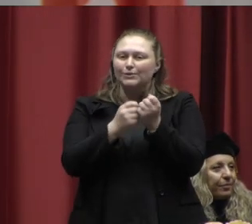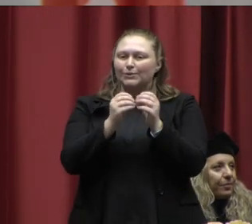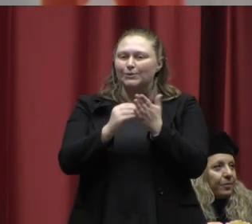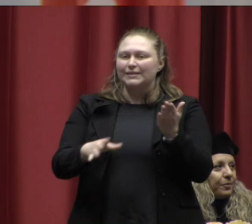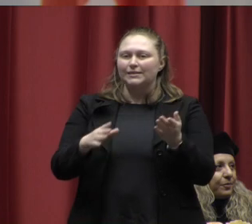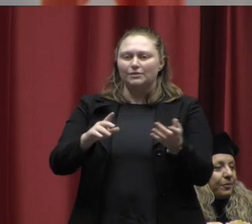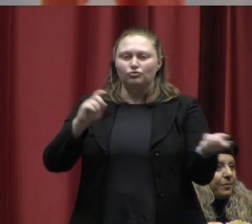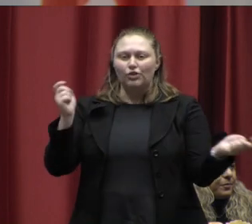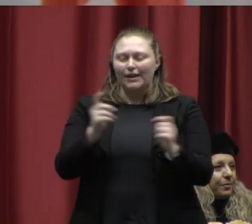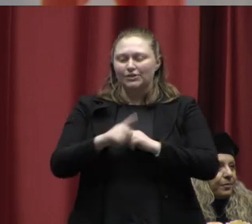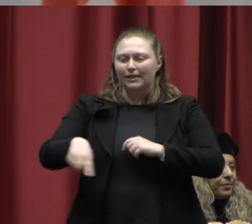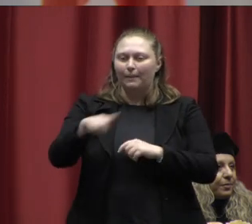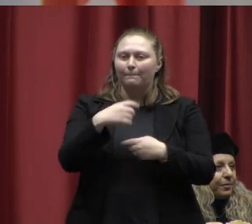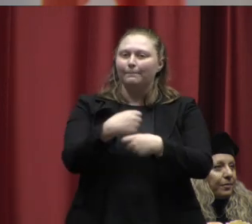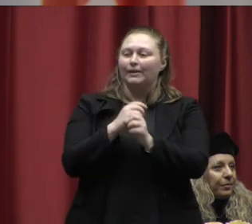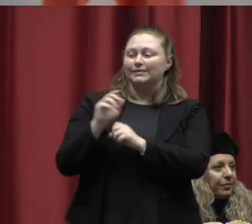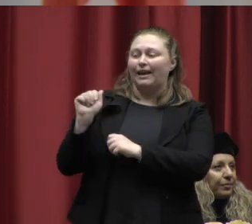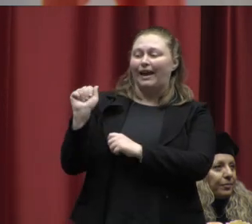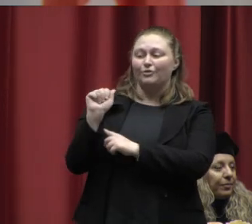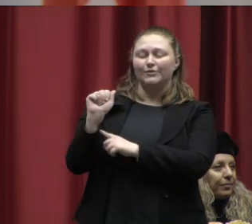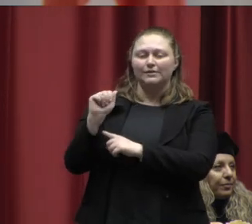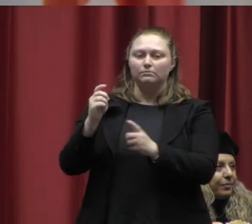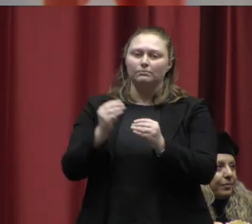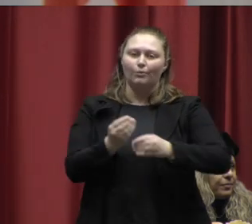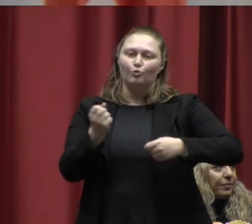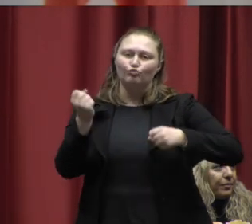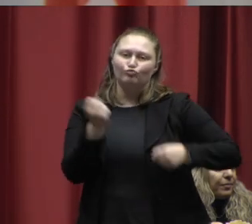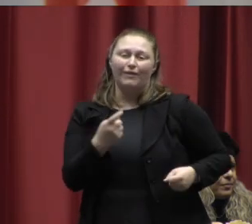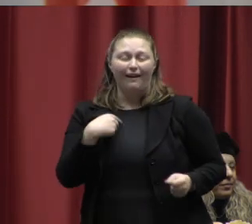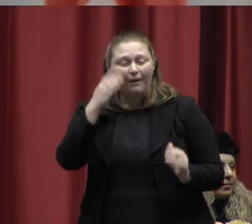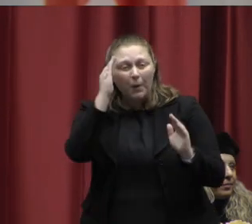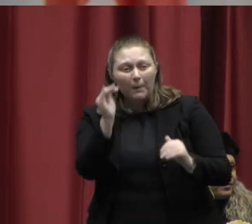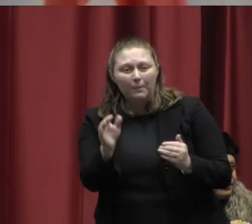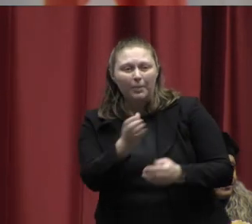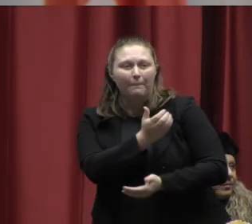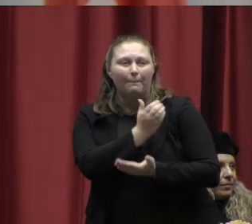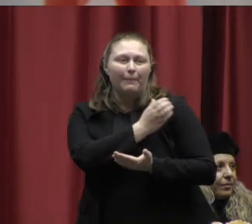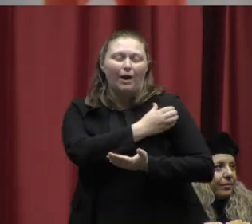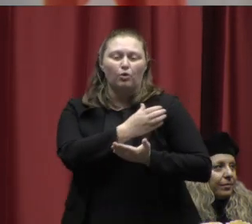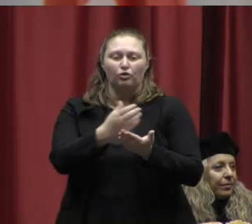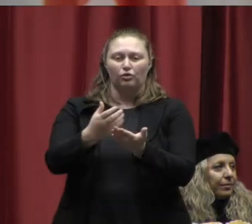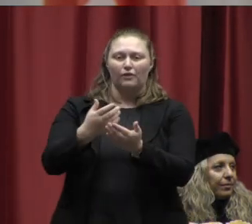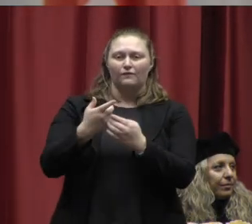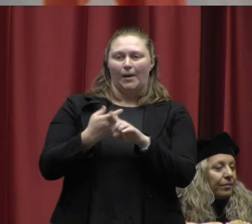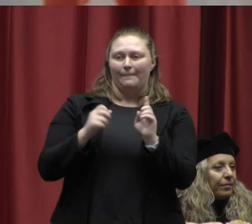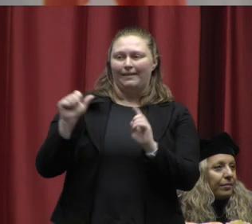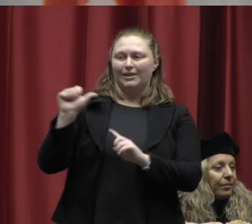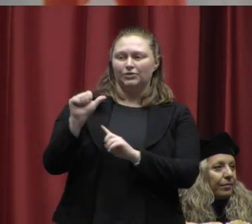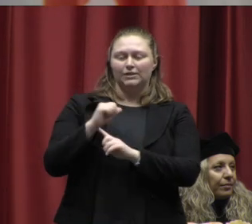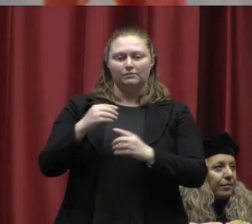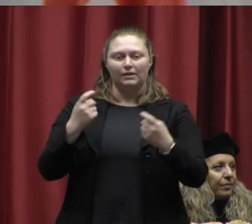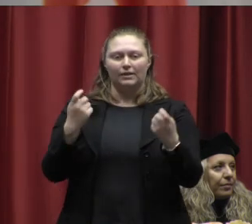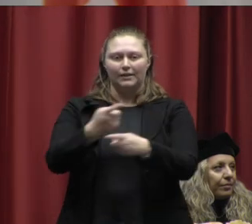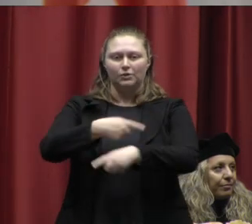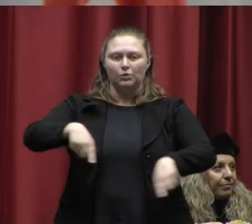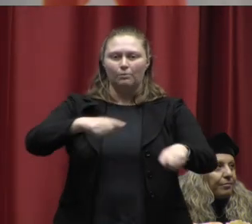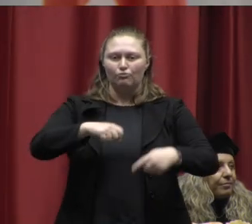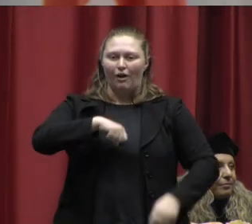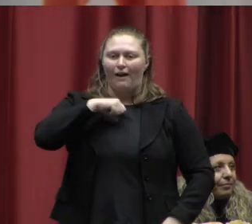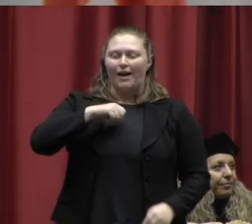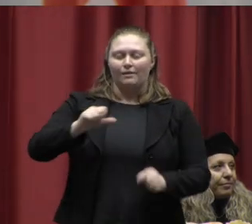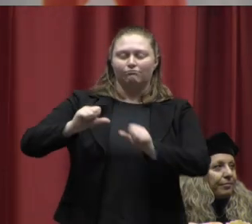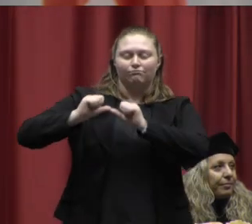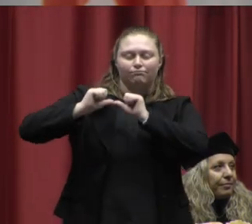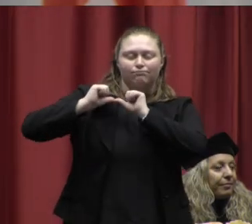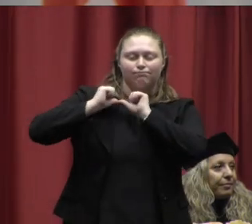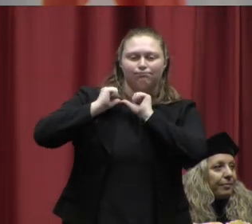Anderson even stronger. I hope the power of Anderson pride remains with you